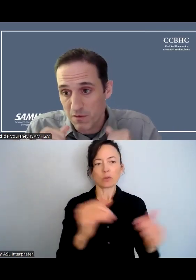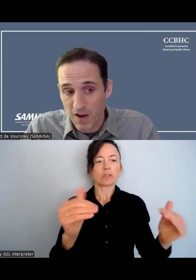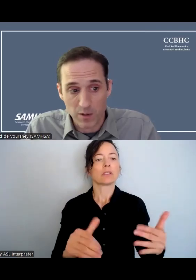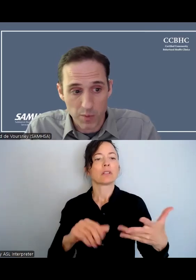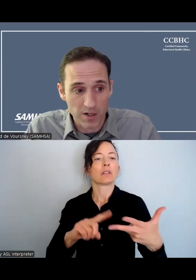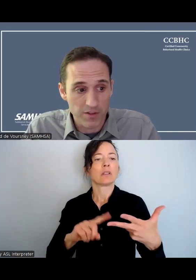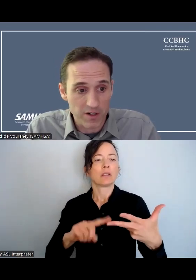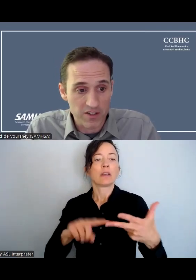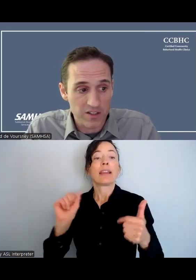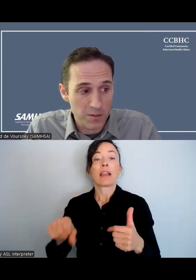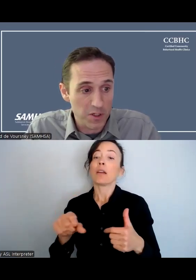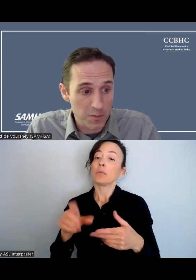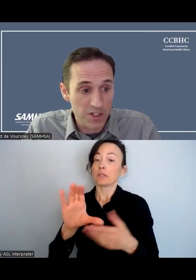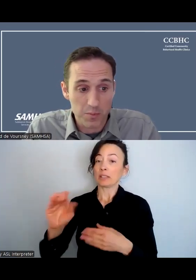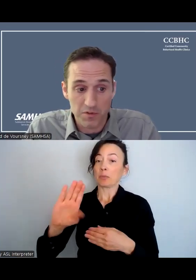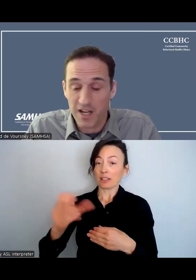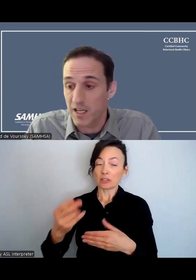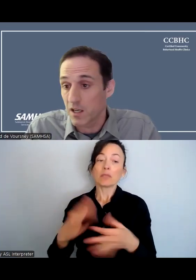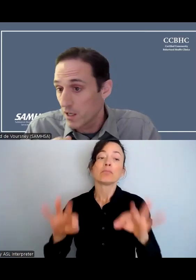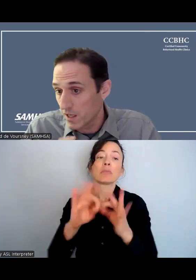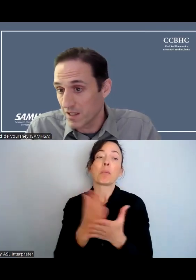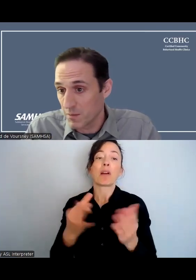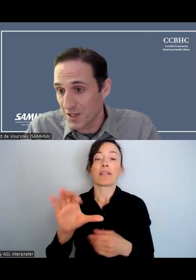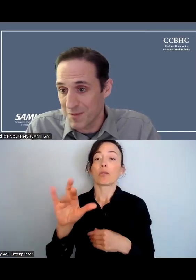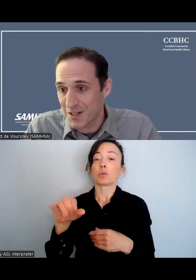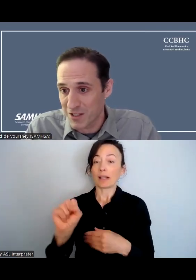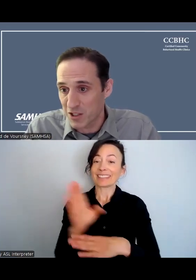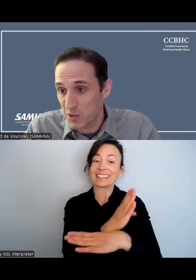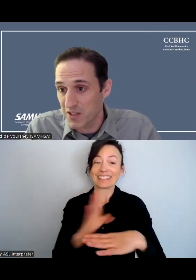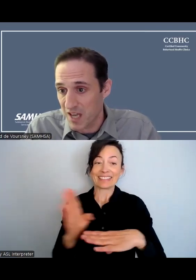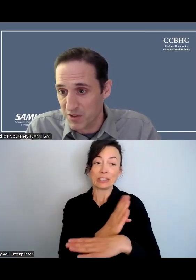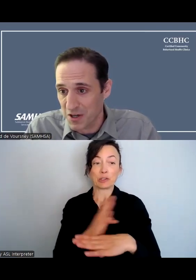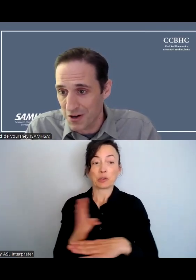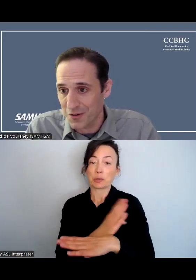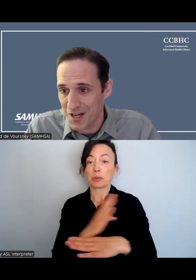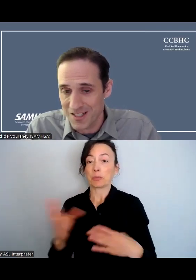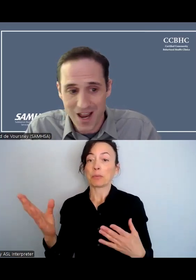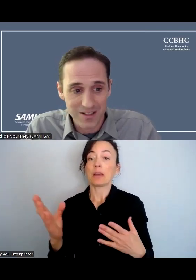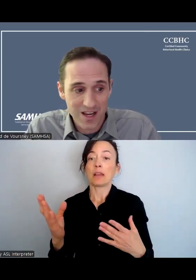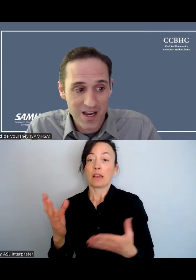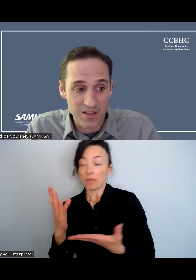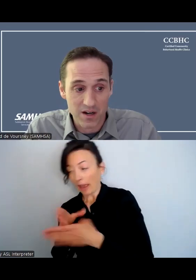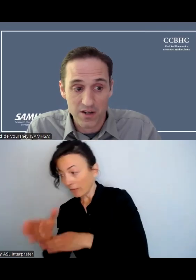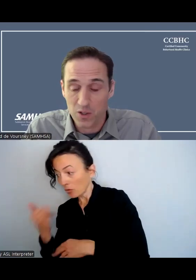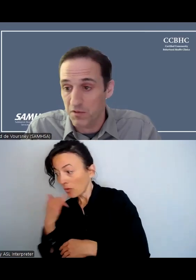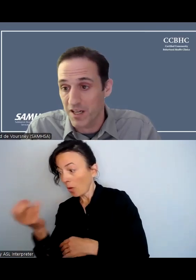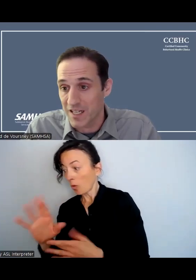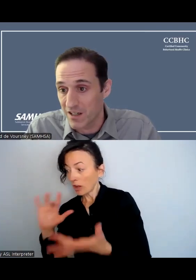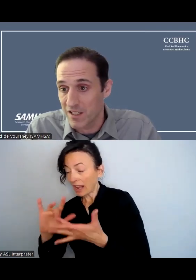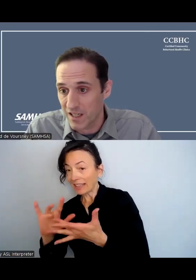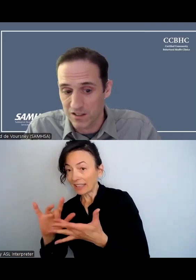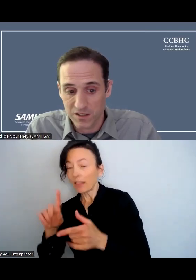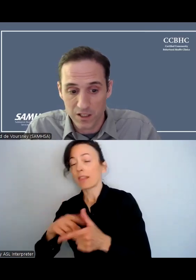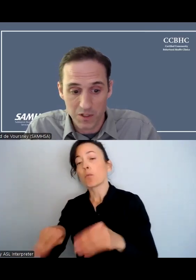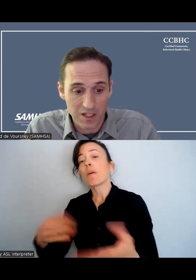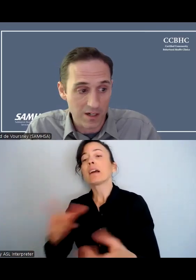CCBHCs can be a vital part of the crisis containment of communities, providing immediate crisis response after a call or a contact, and then also providing